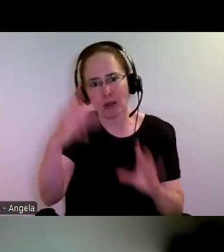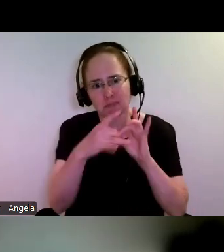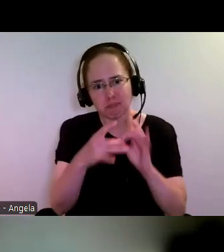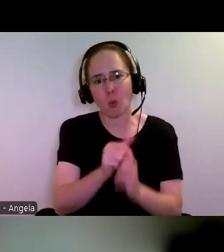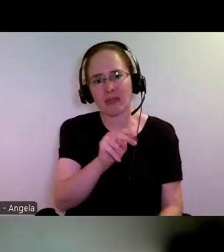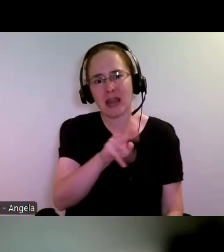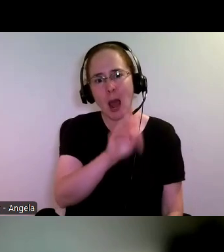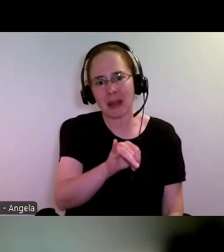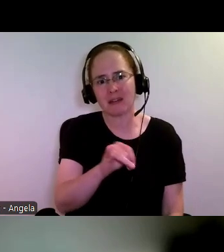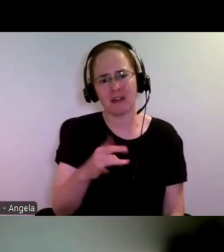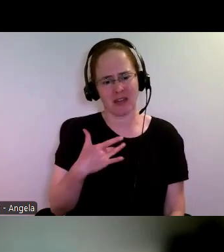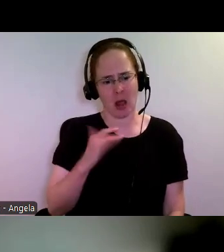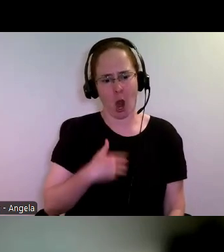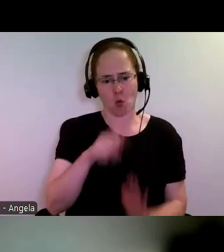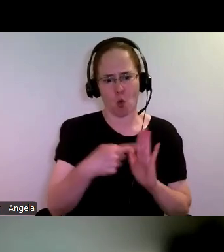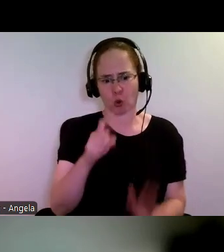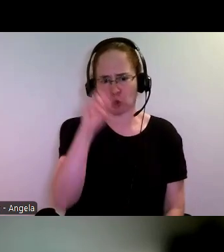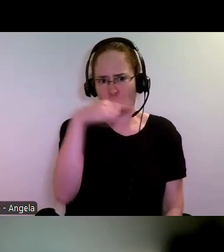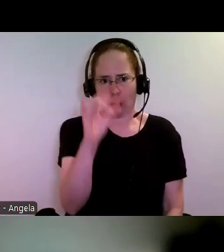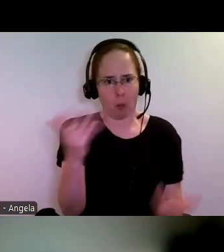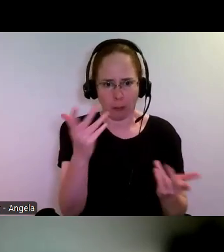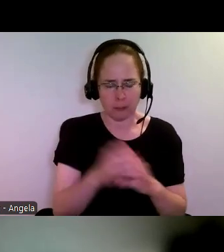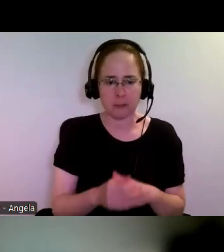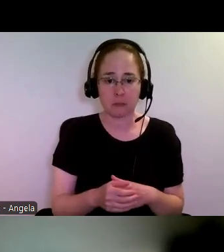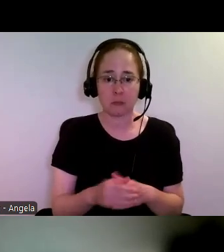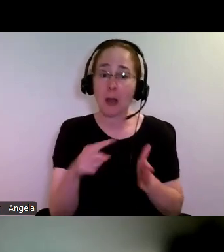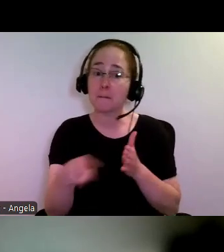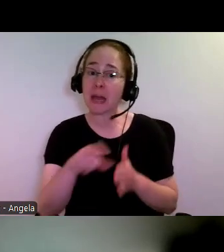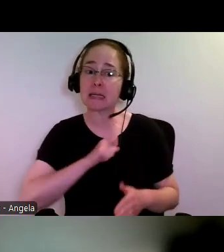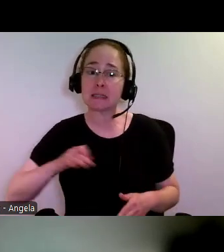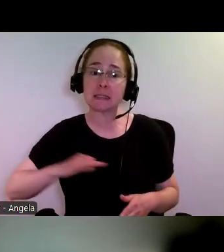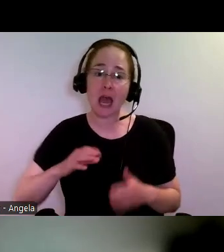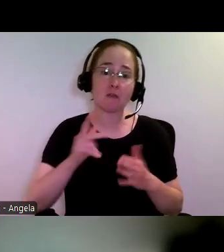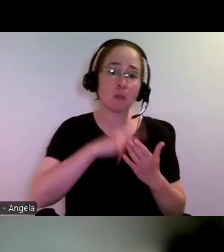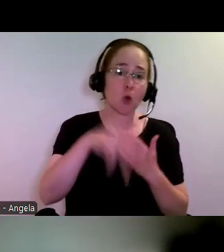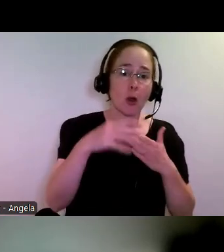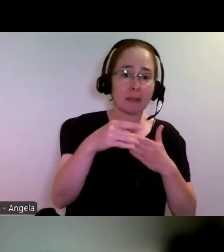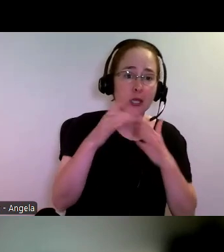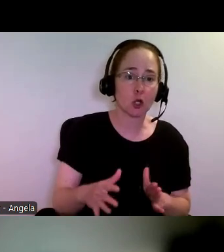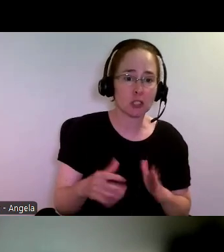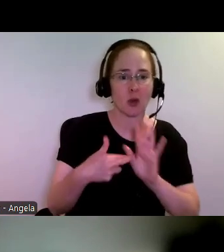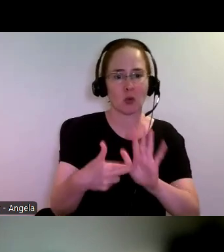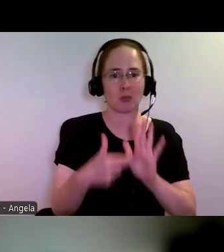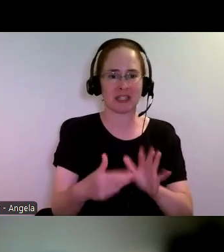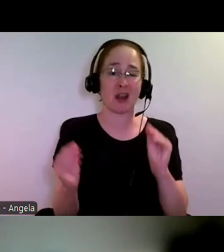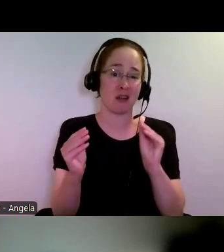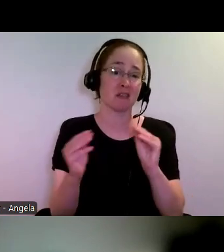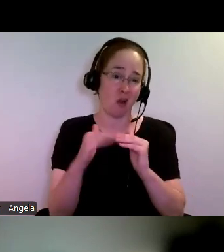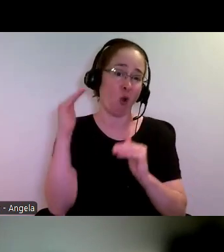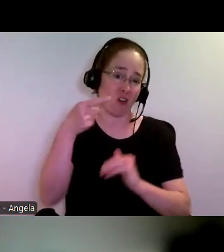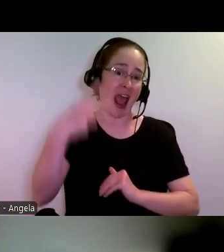space. Equally notable is that paid staff and program leaders and facilitators of NAMI represented more than half